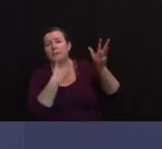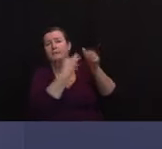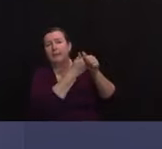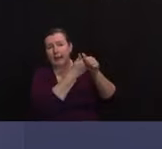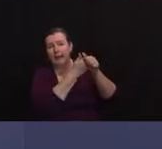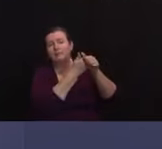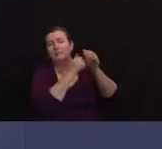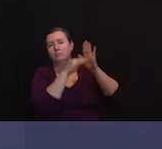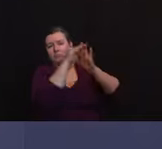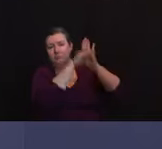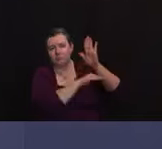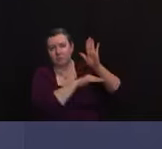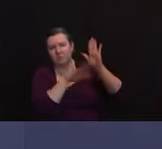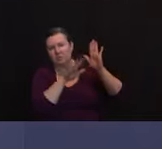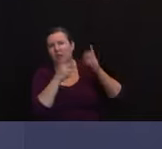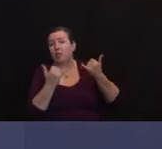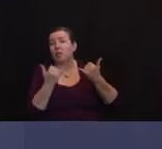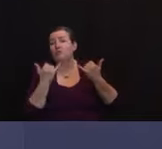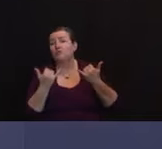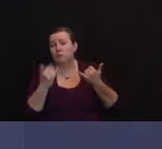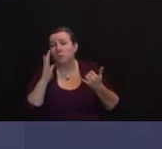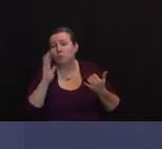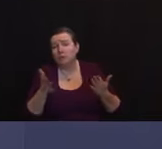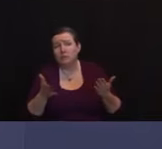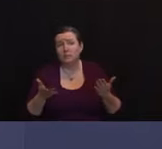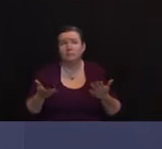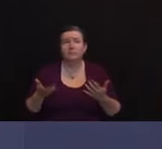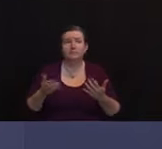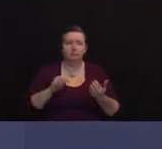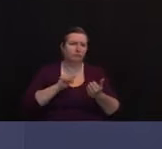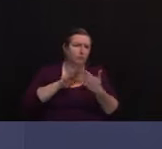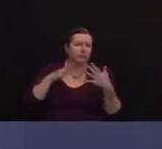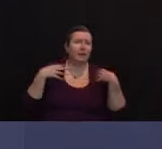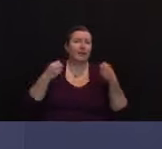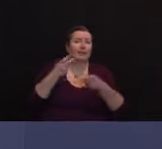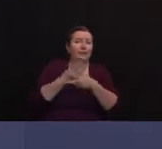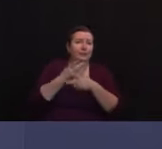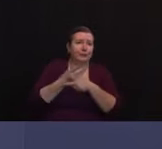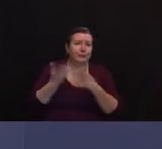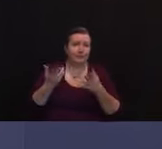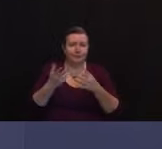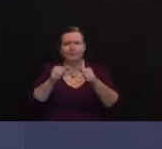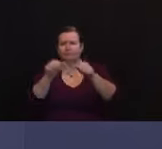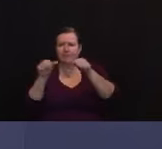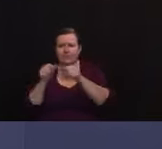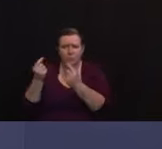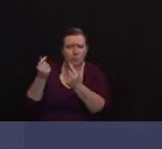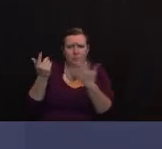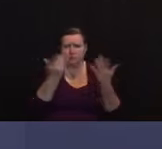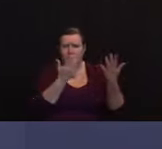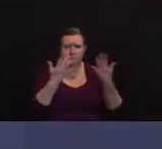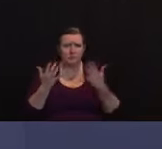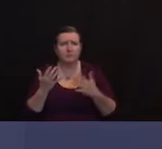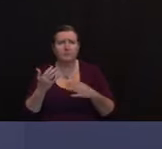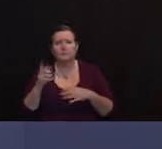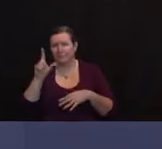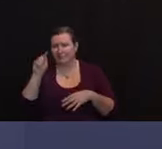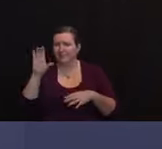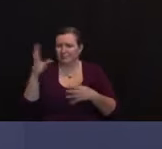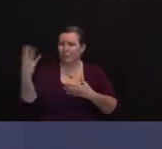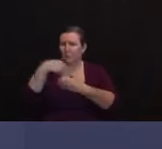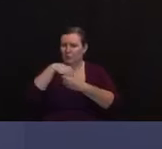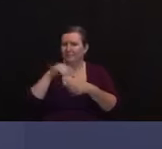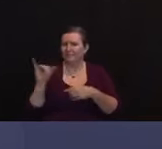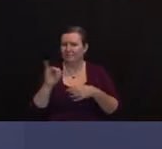that addresses healthcare facilities, including long-term care facilities. We are looking forward to that sometime after